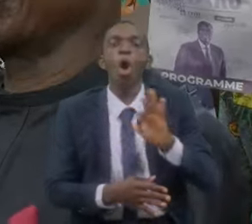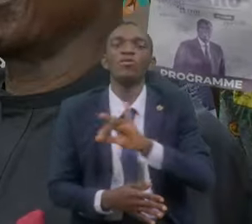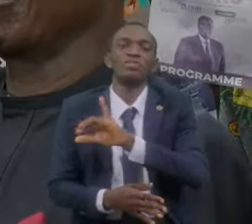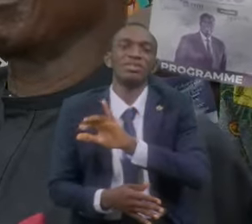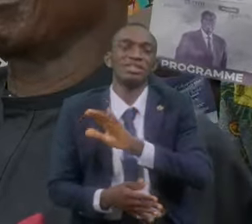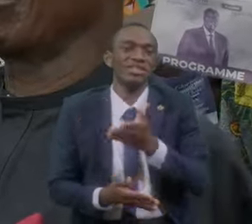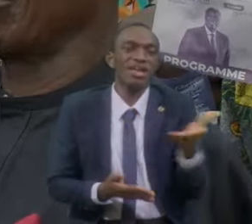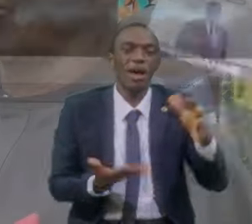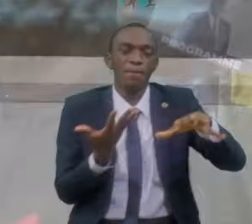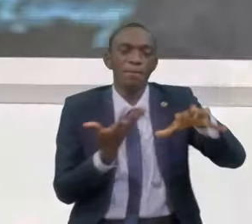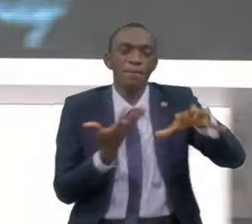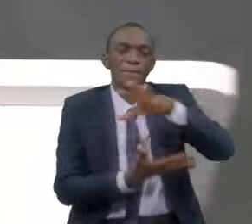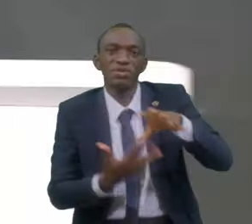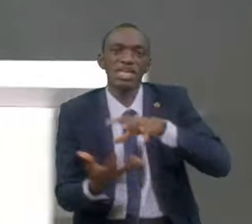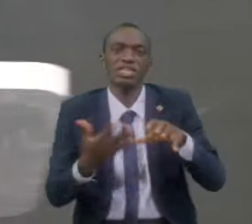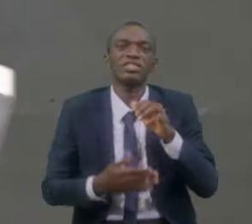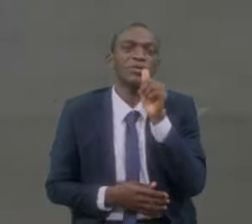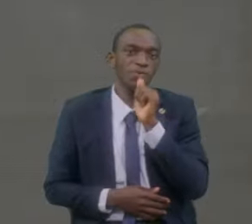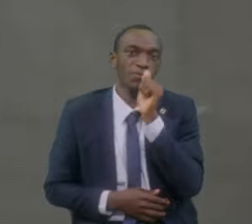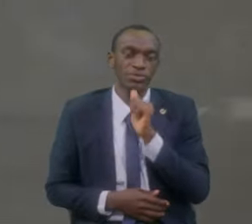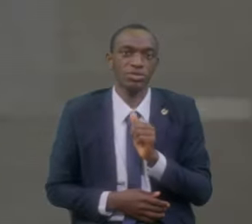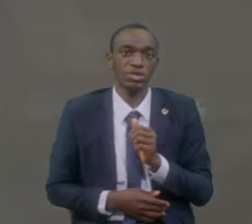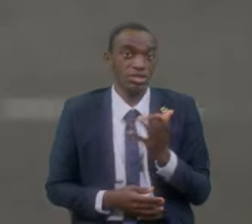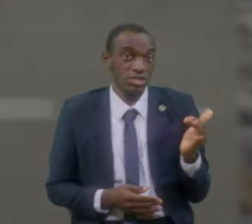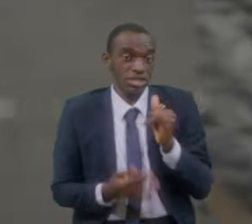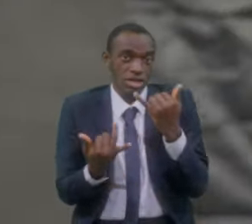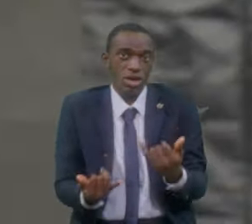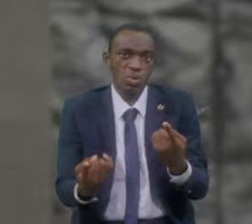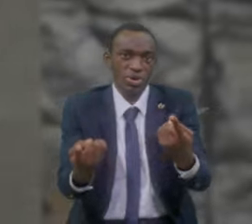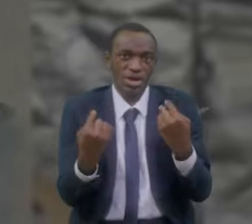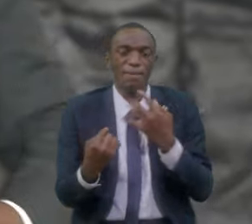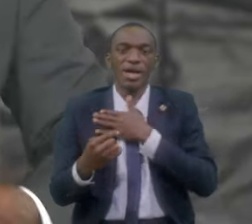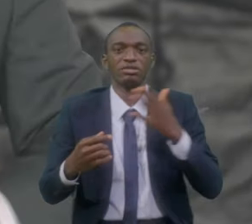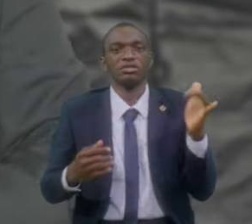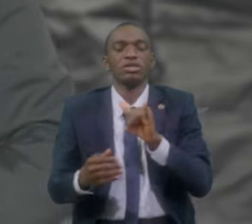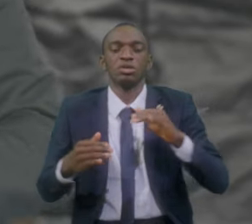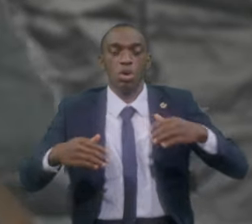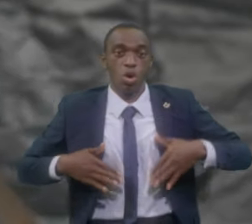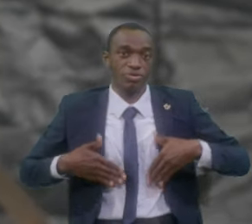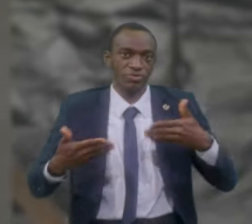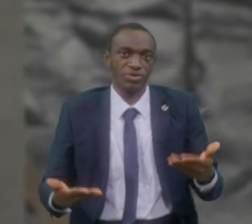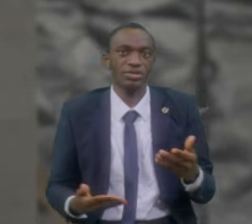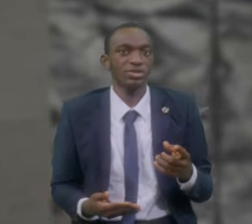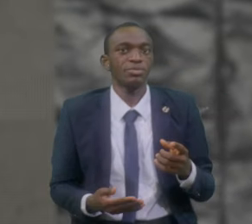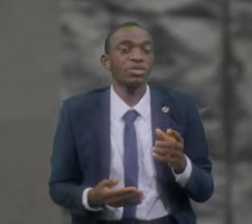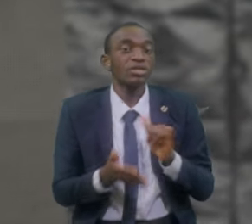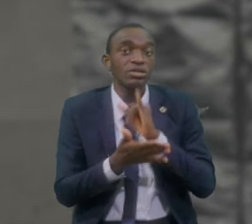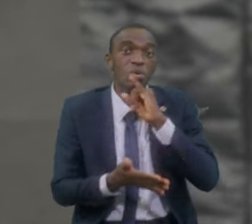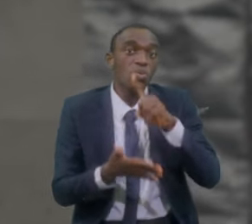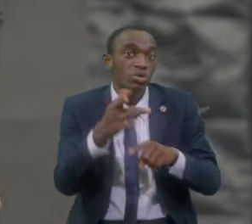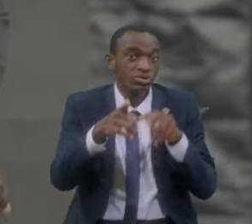came and they confessed. That's what we need to do. If we just say, I'll keep